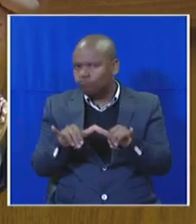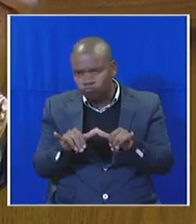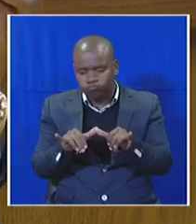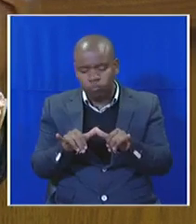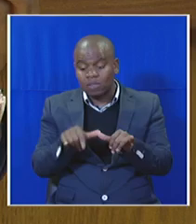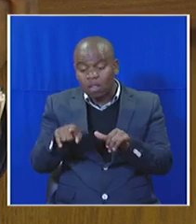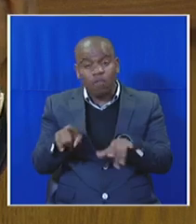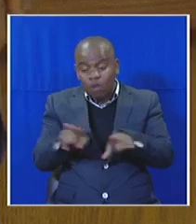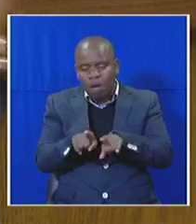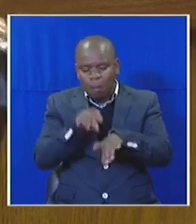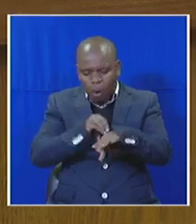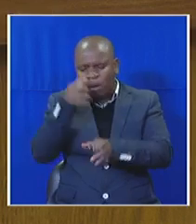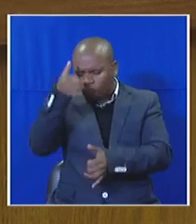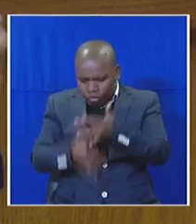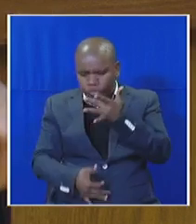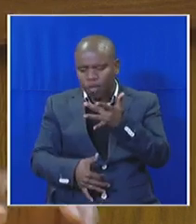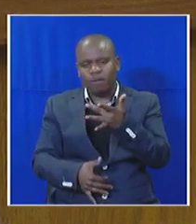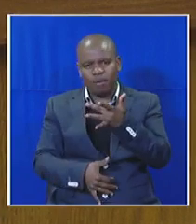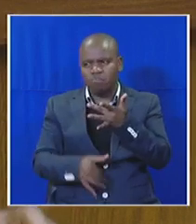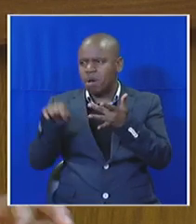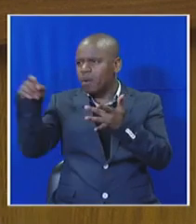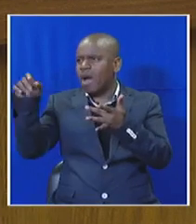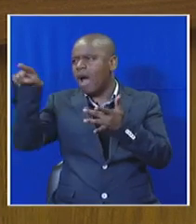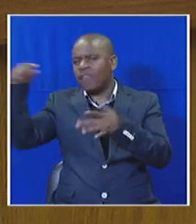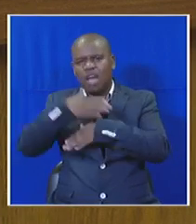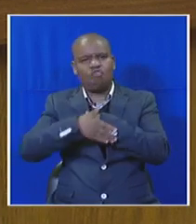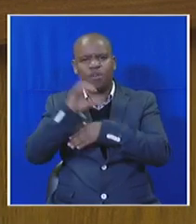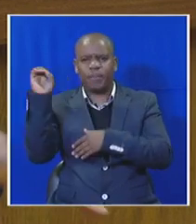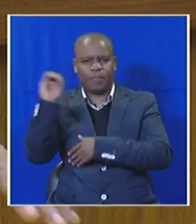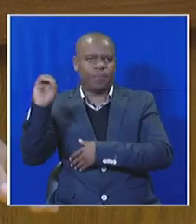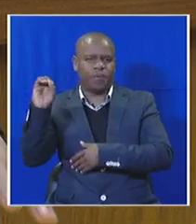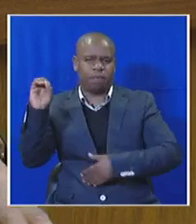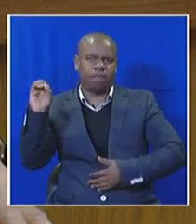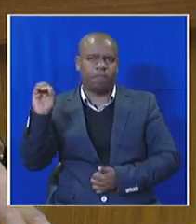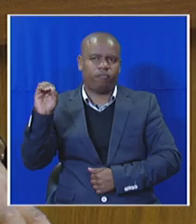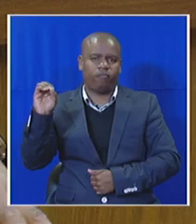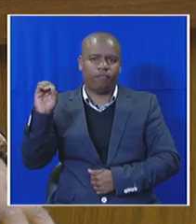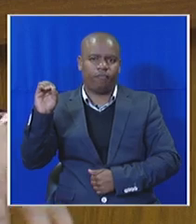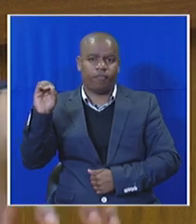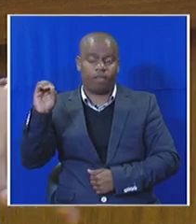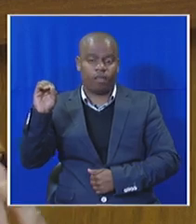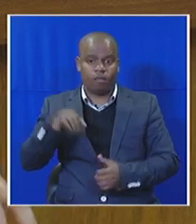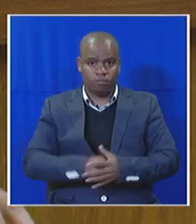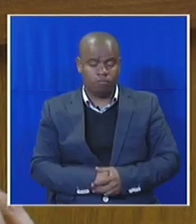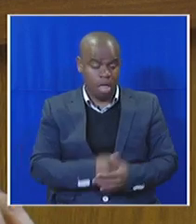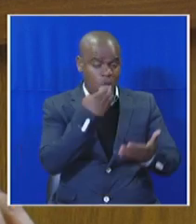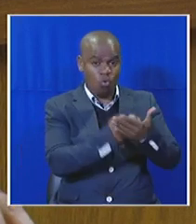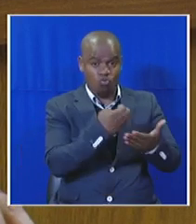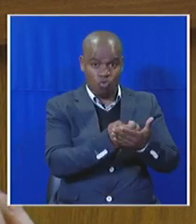unique. And that's a problem we're dealing with in this country. Who controls the